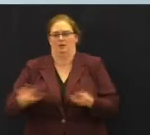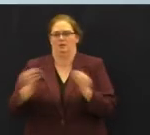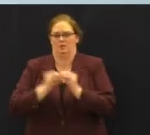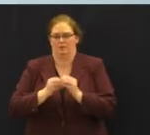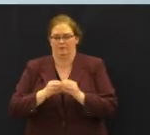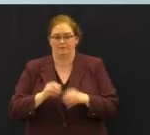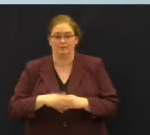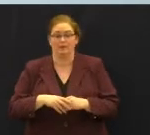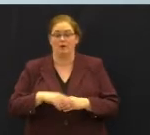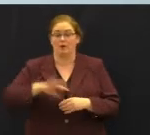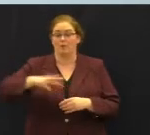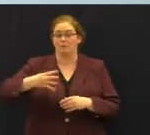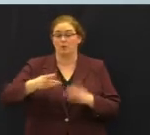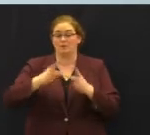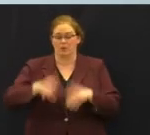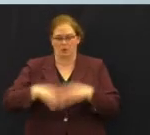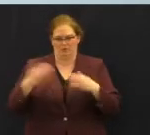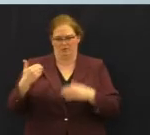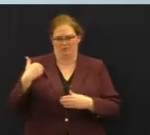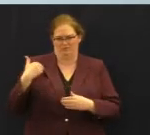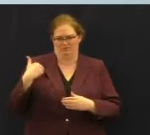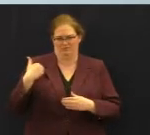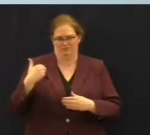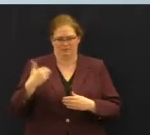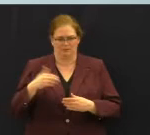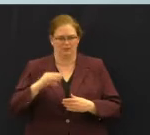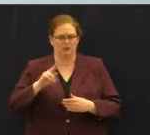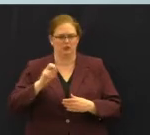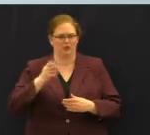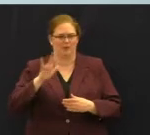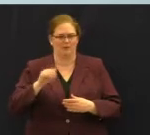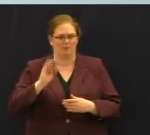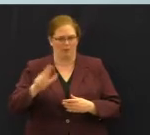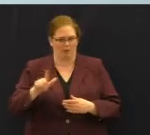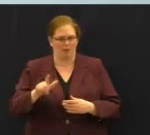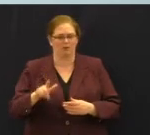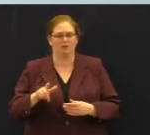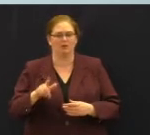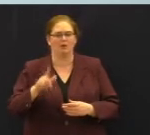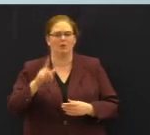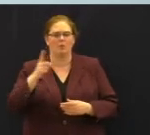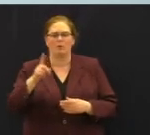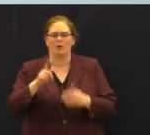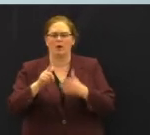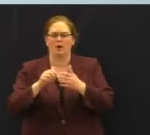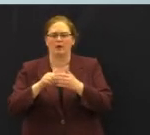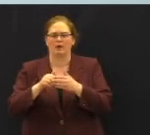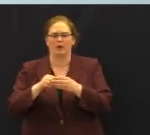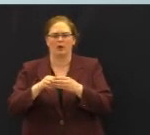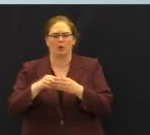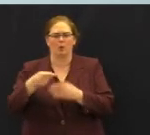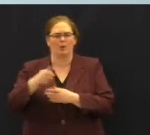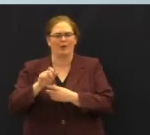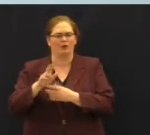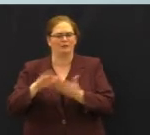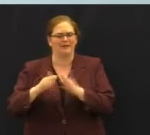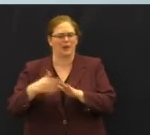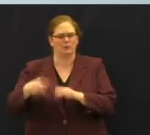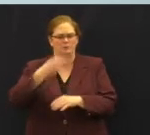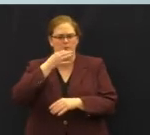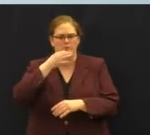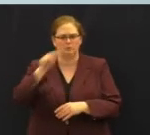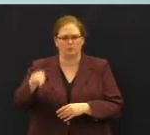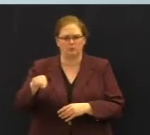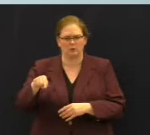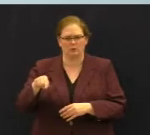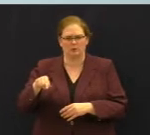4th site opened up over the weekend in Chamonix Mall. And we know we have one in Quakertown that we can open up when we have more vaccine, and now the one